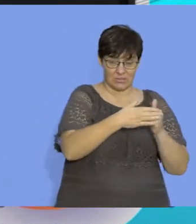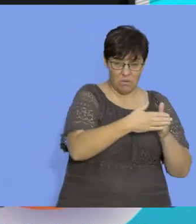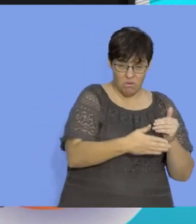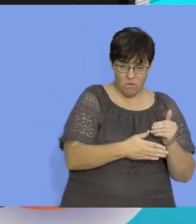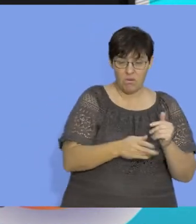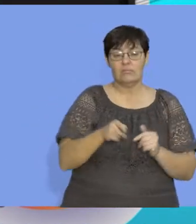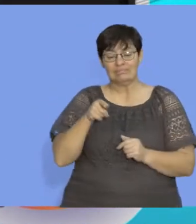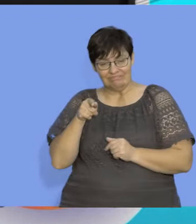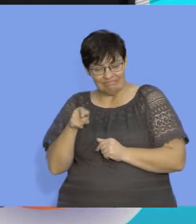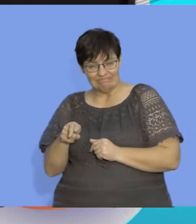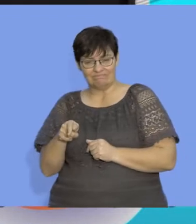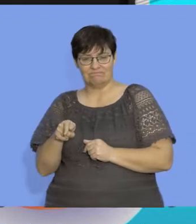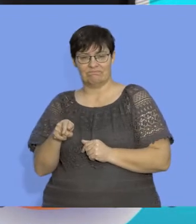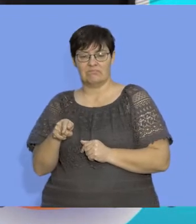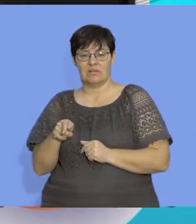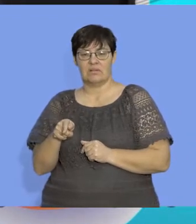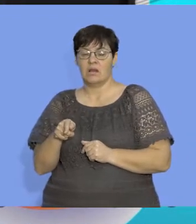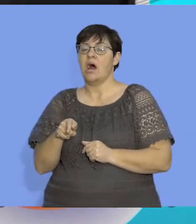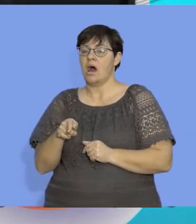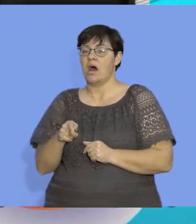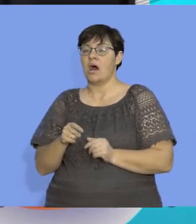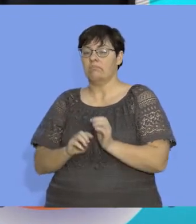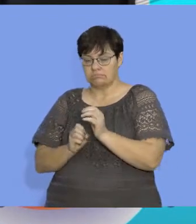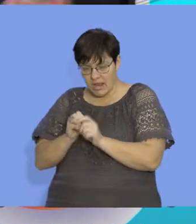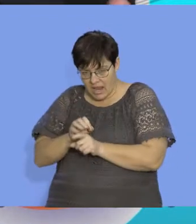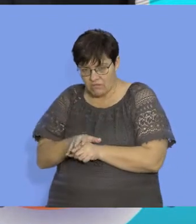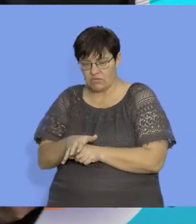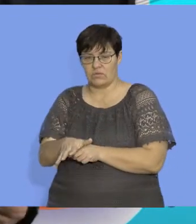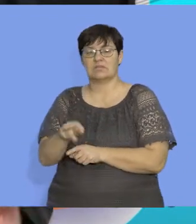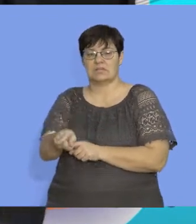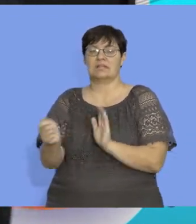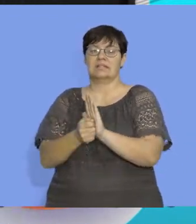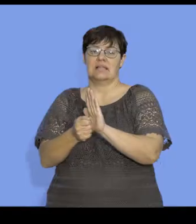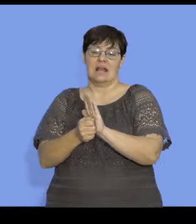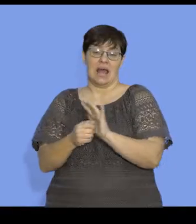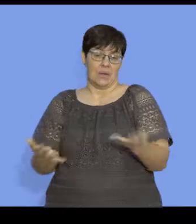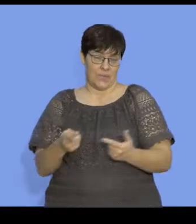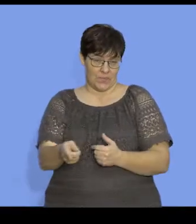clearly see how this will influence our sales.